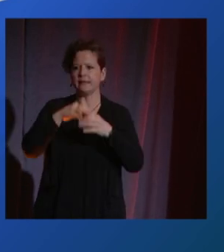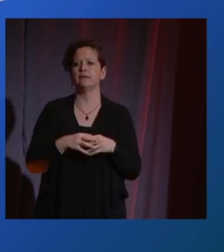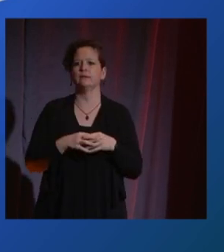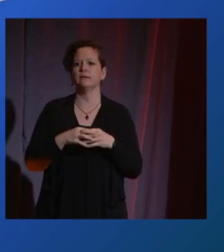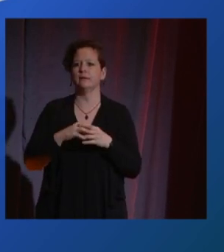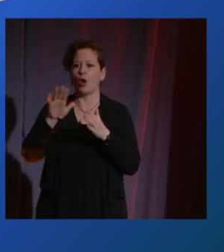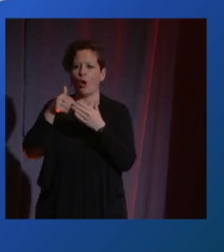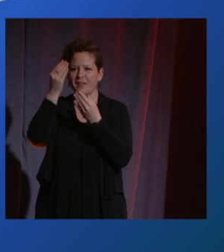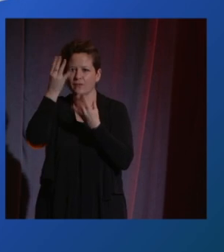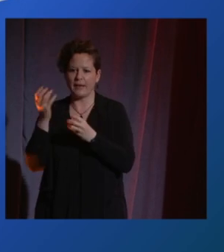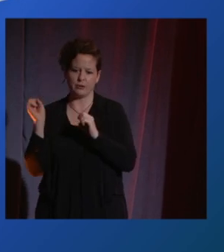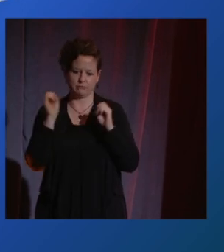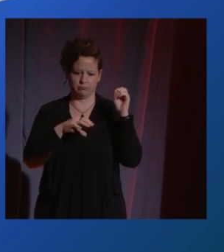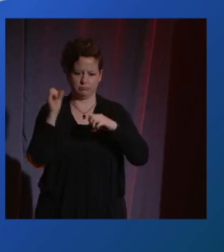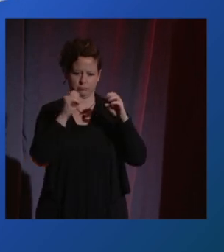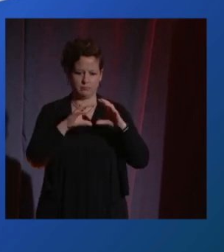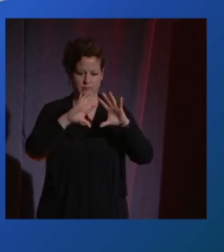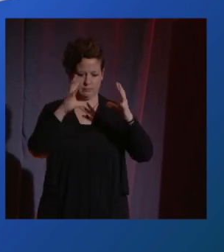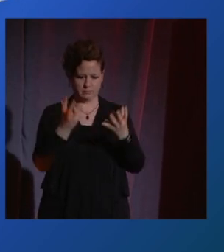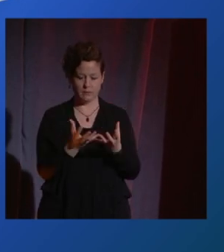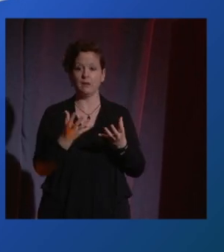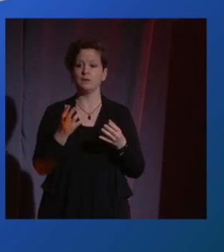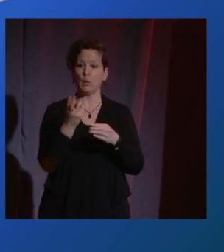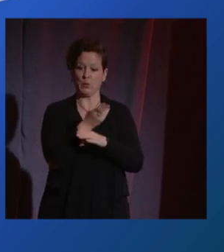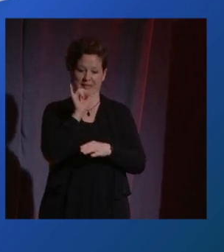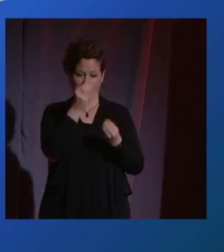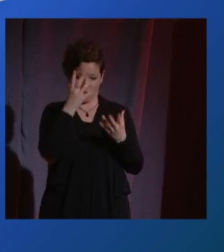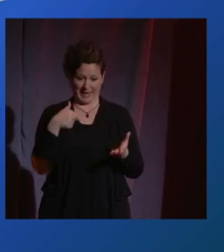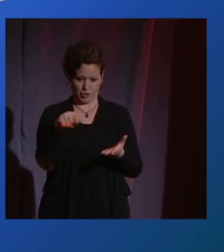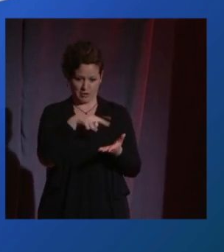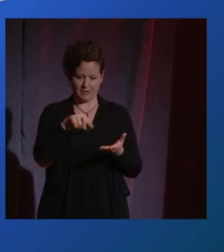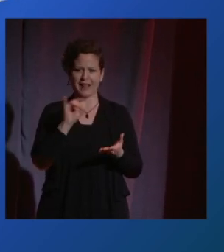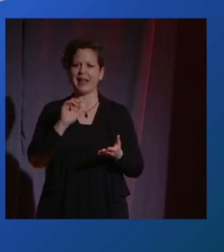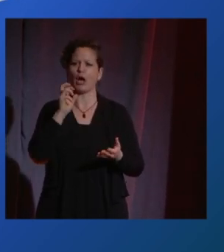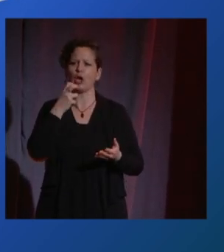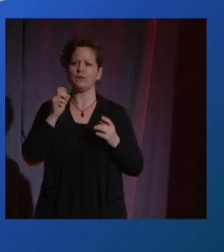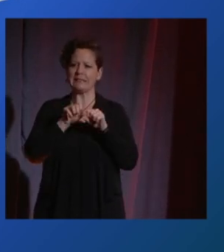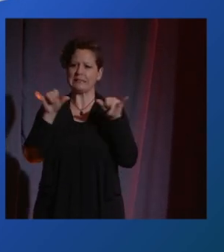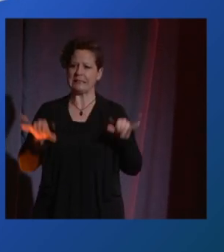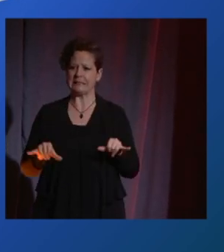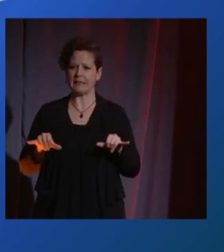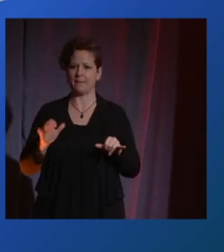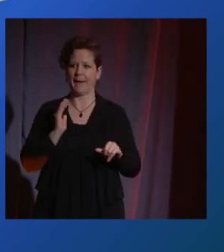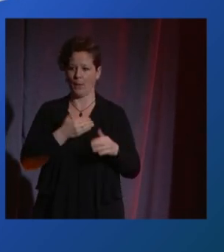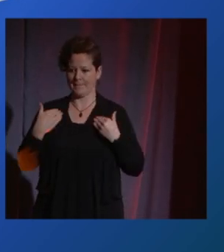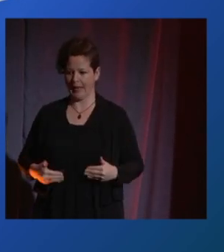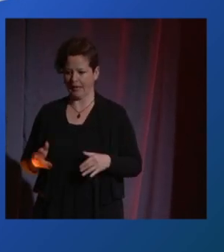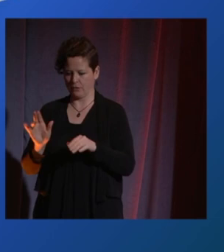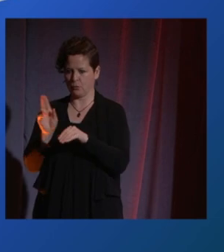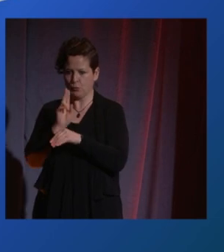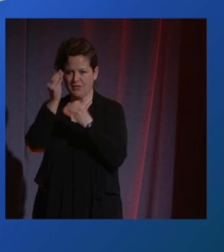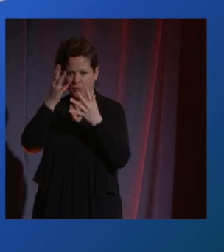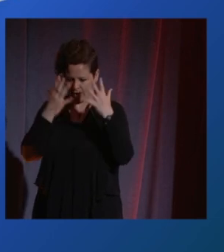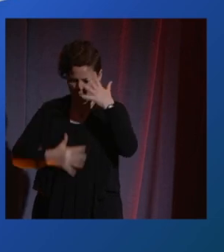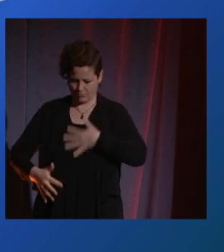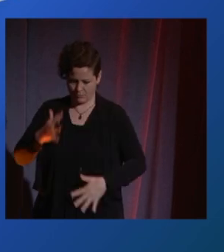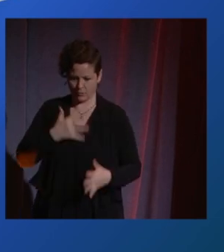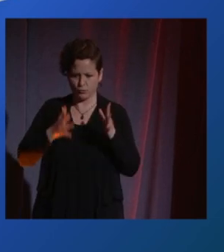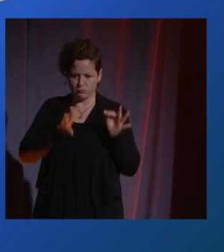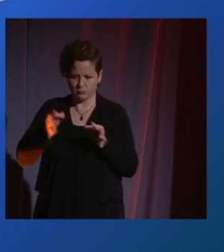cognate and then you respond you know what I I'm saying don't you do that every day